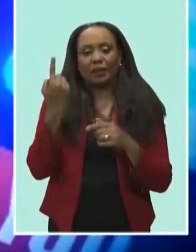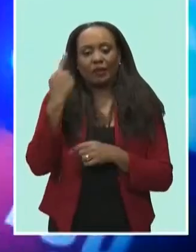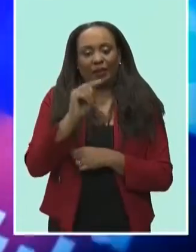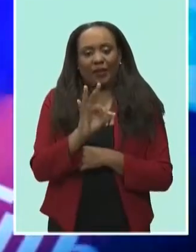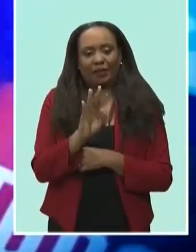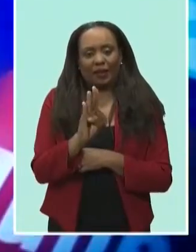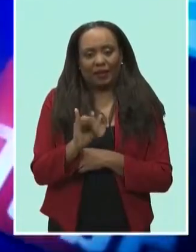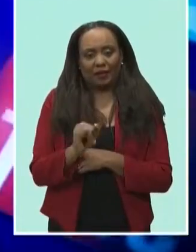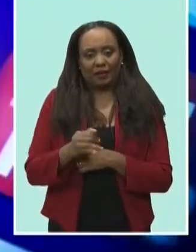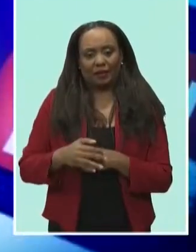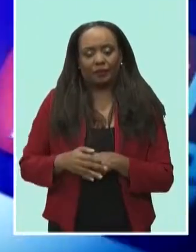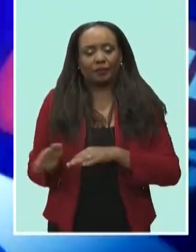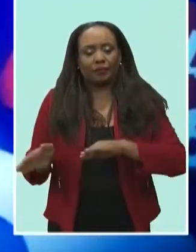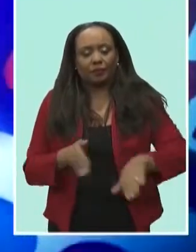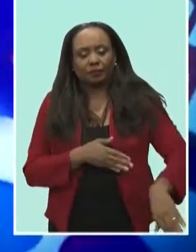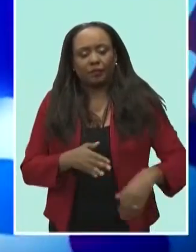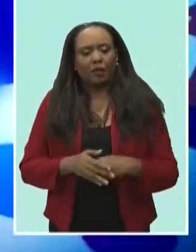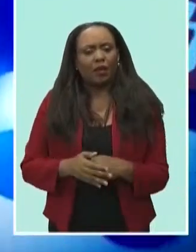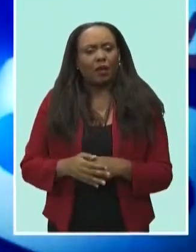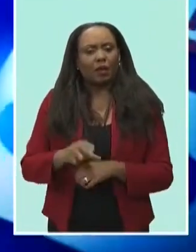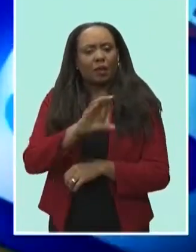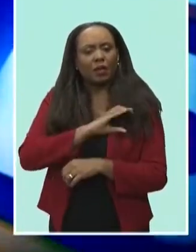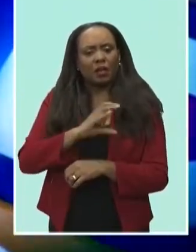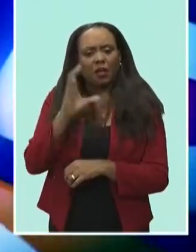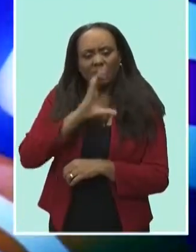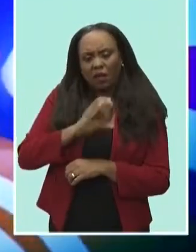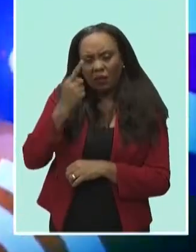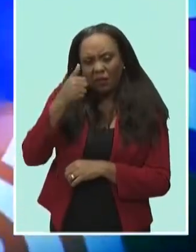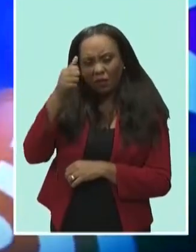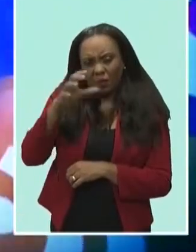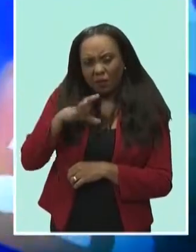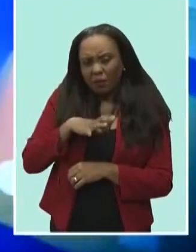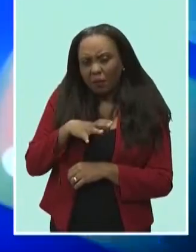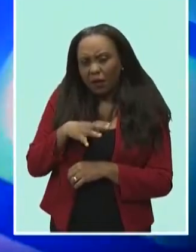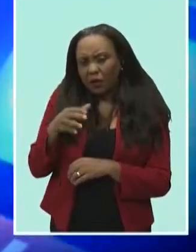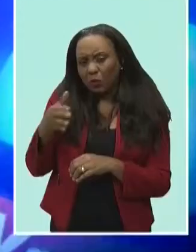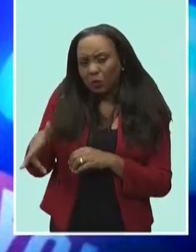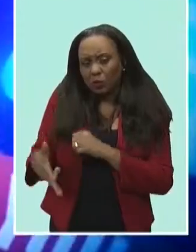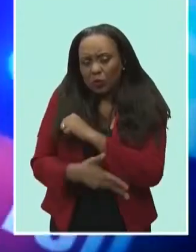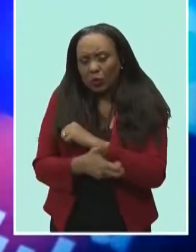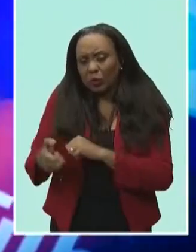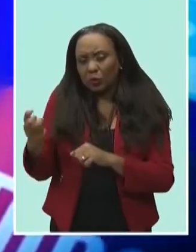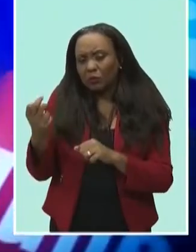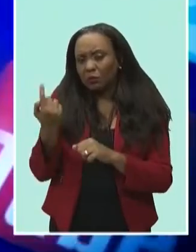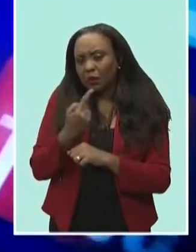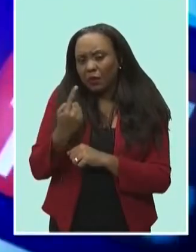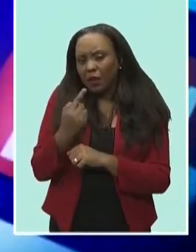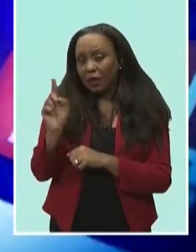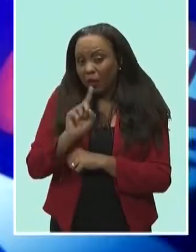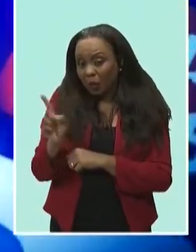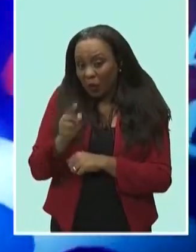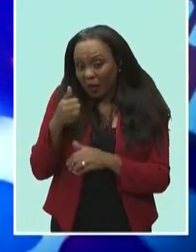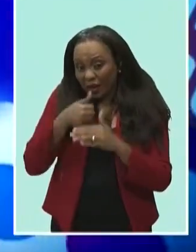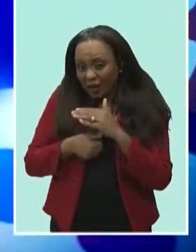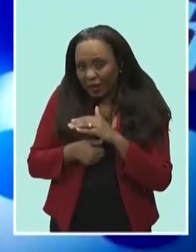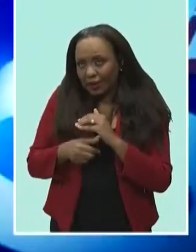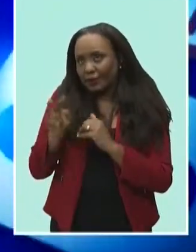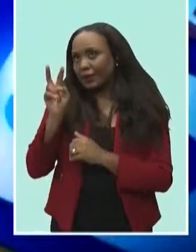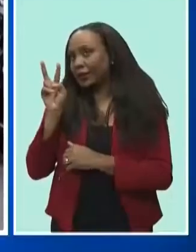where authorities are looking for a man who chose a pretty interesting way to hide an item that he